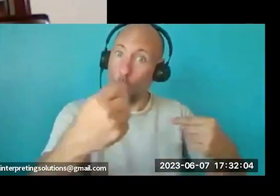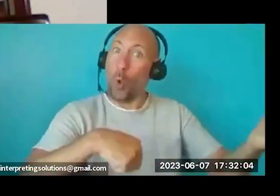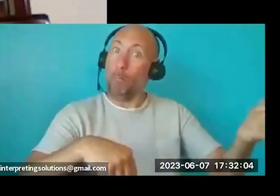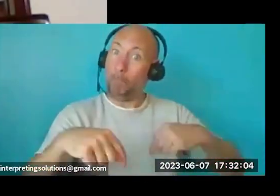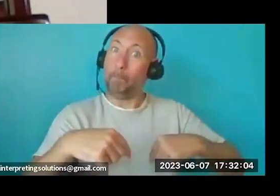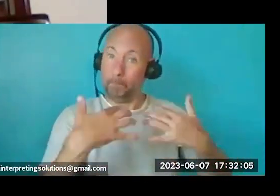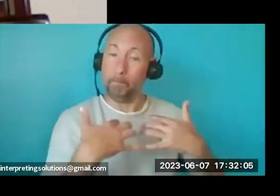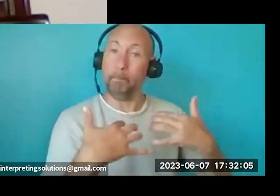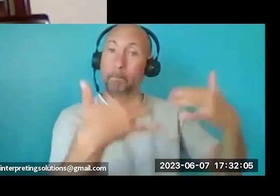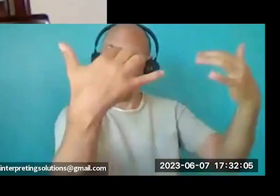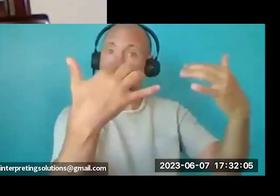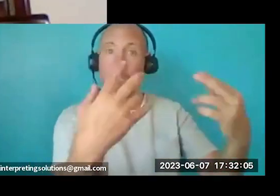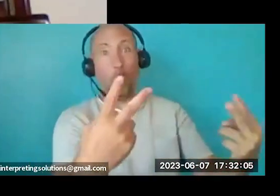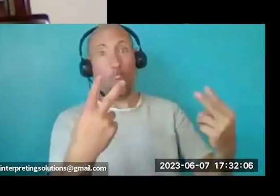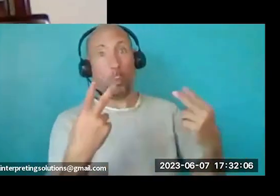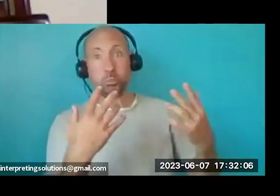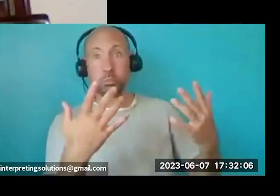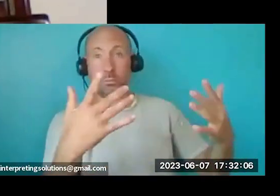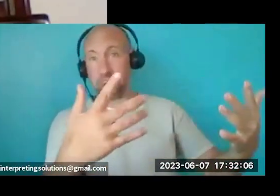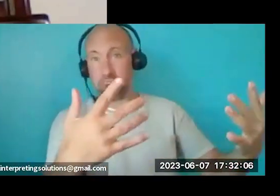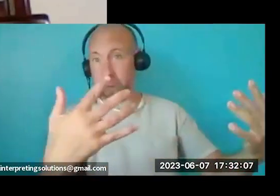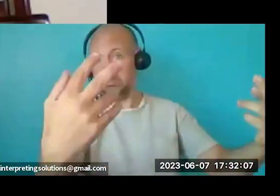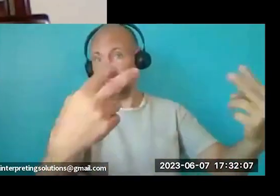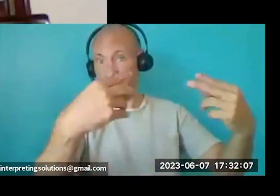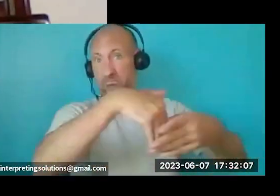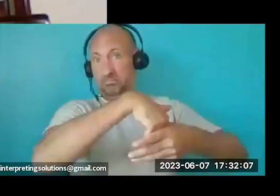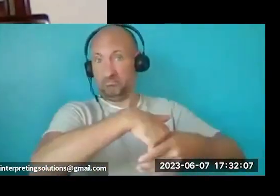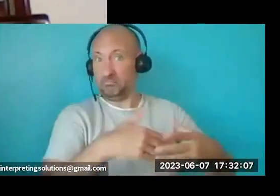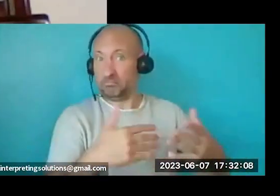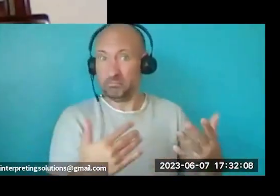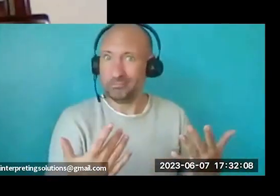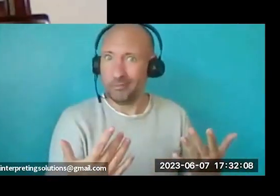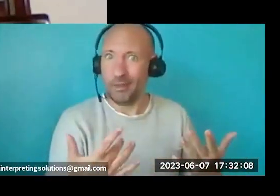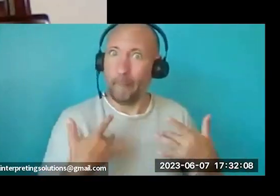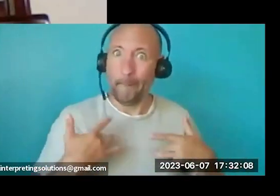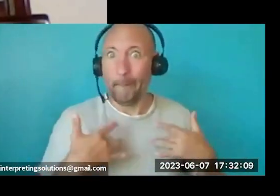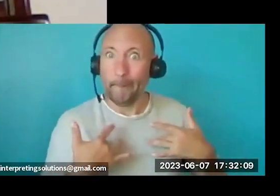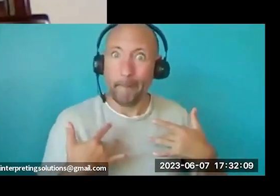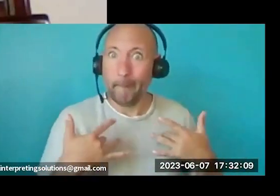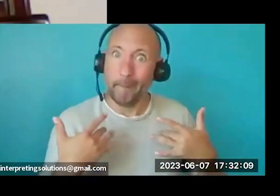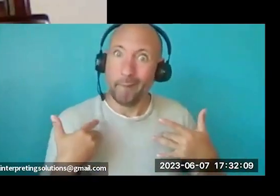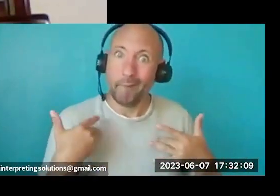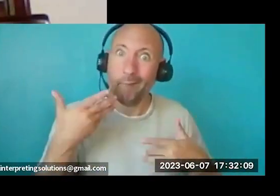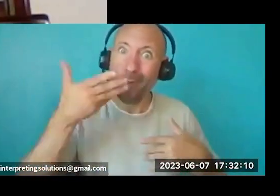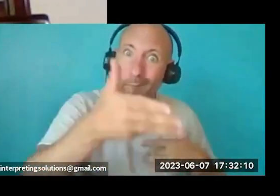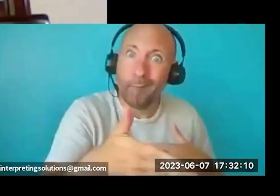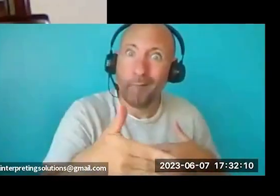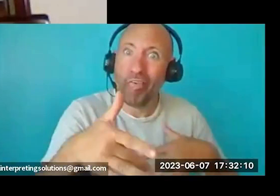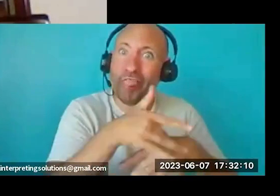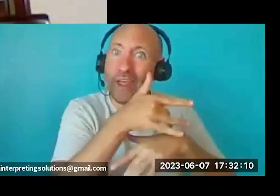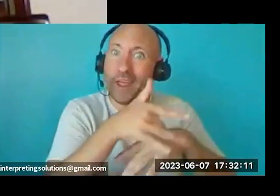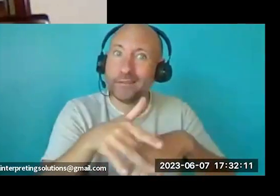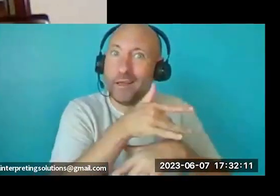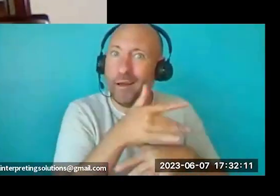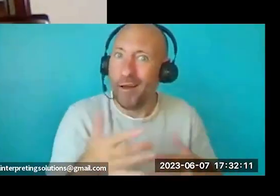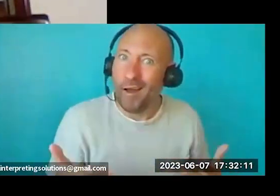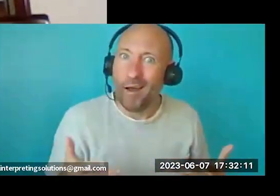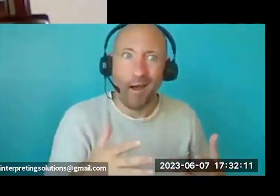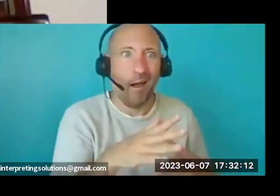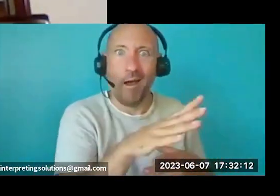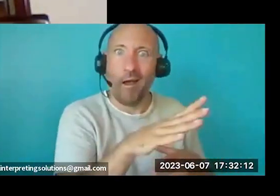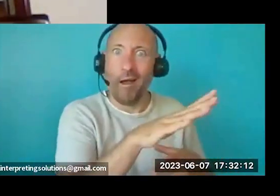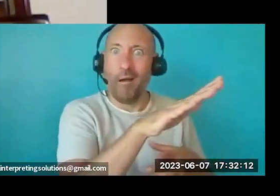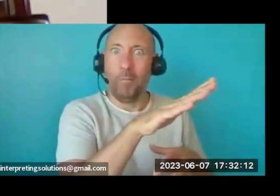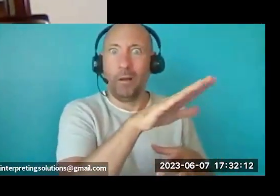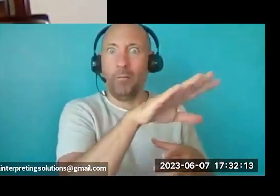they might continue coming to the theater. And this means that they become a